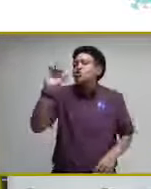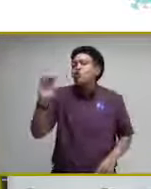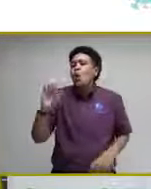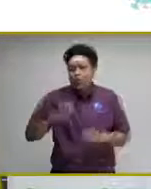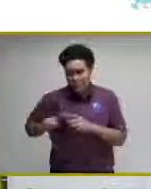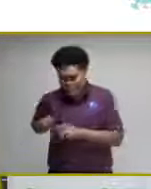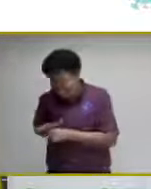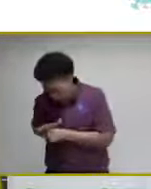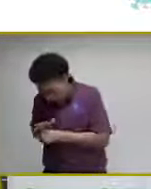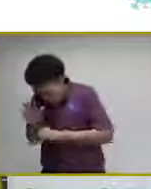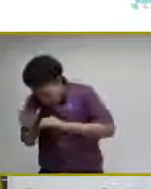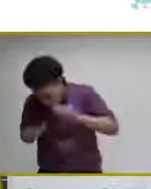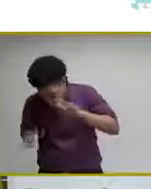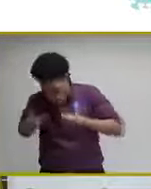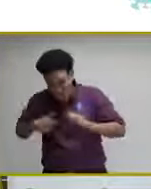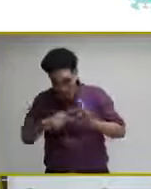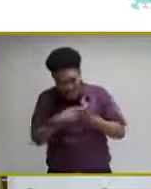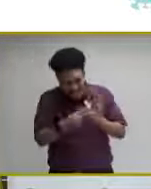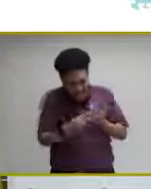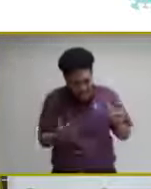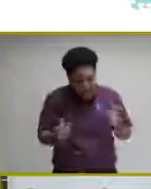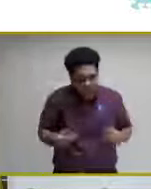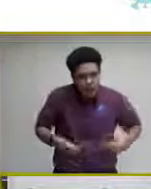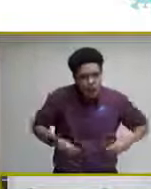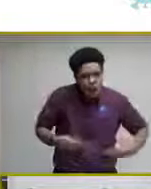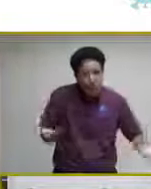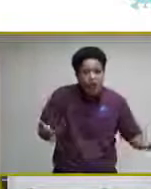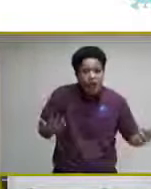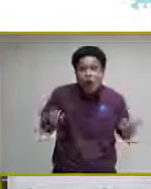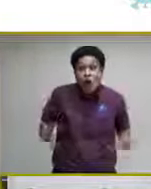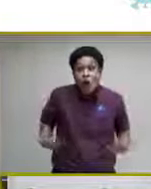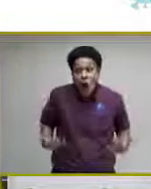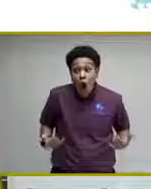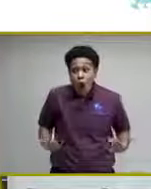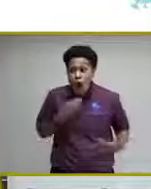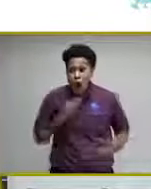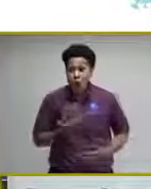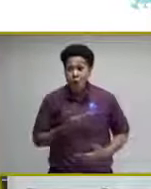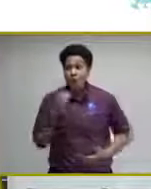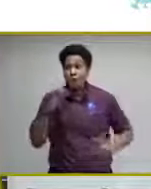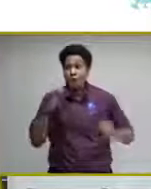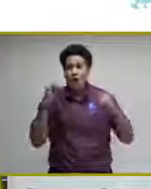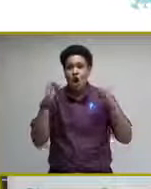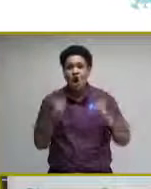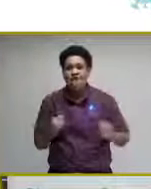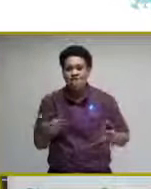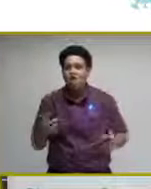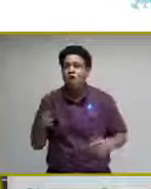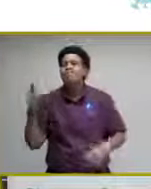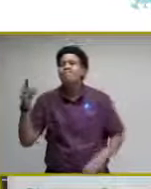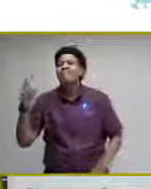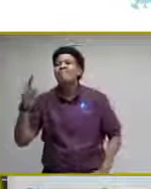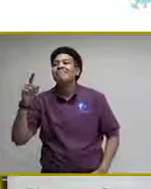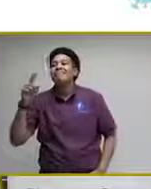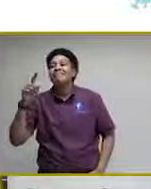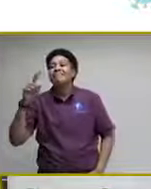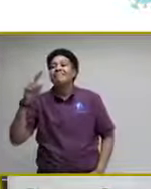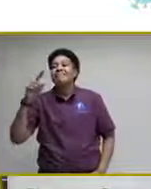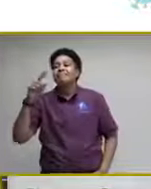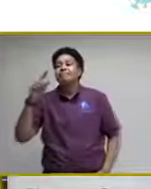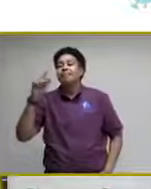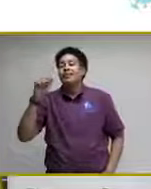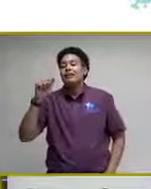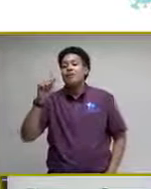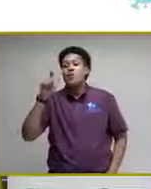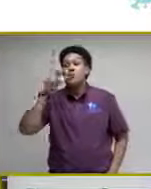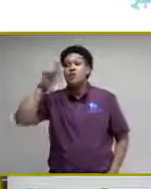areas that we intend to get supply from. So right now, our confirmed, these are the anchored confirmed